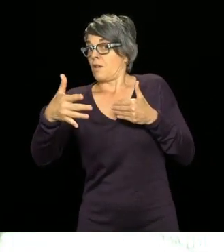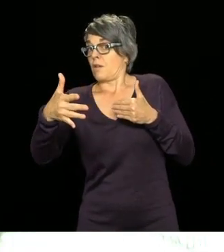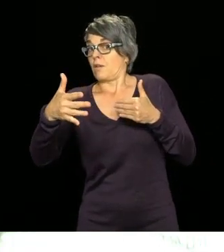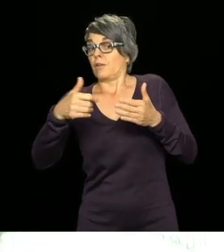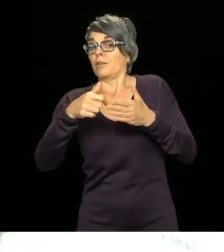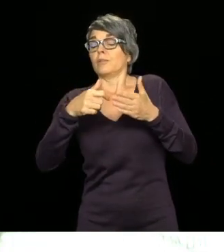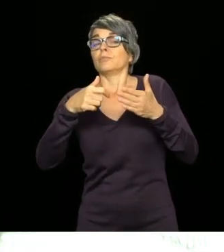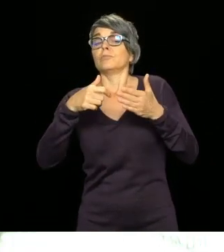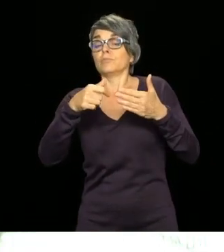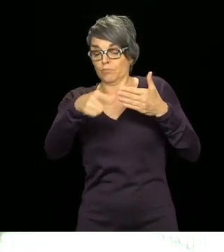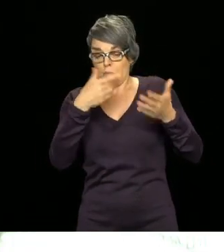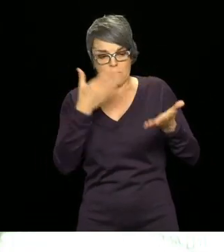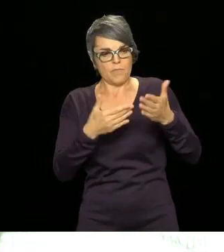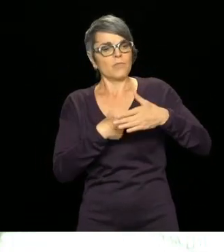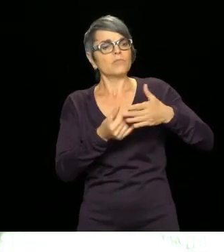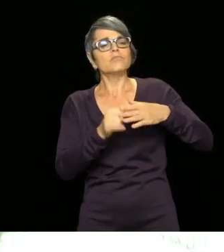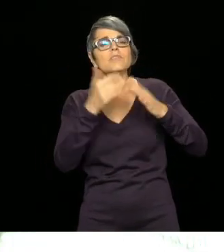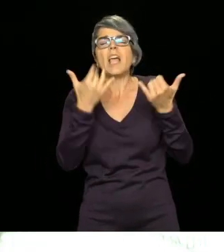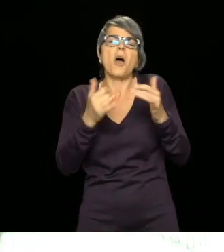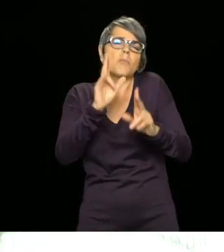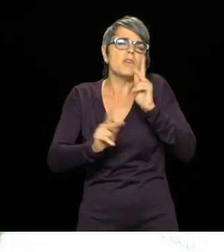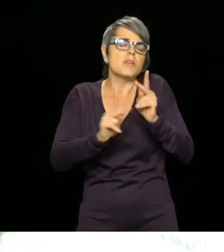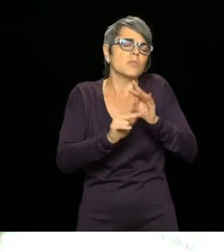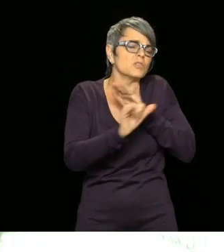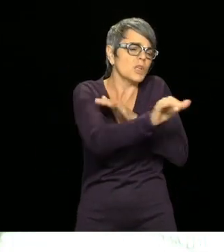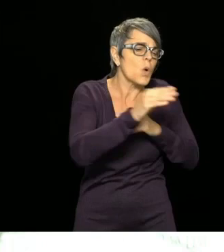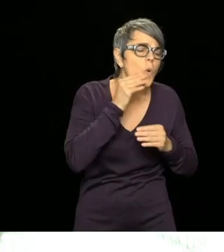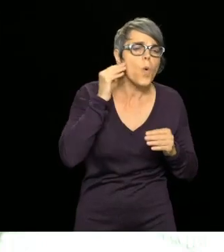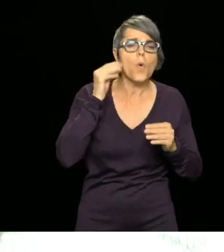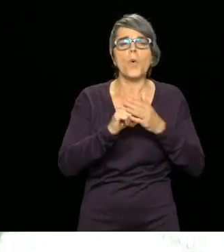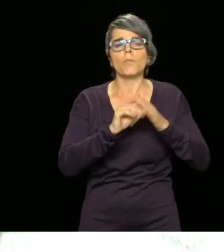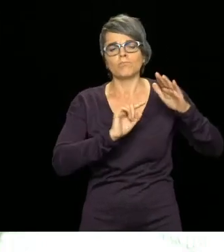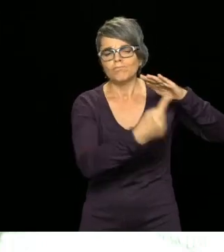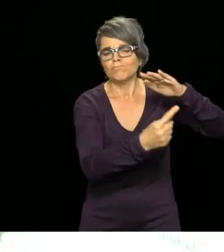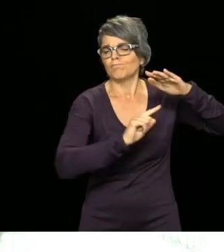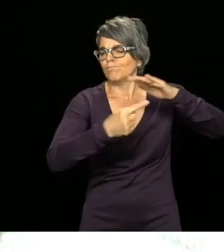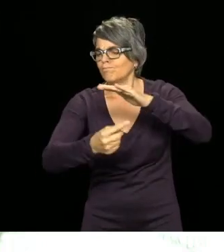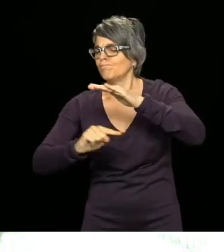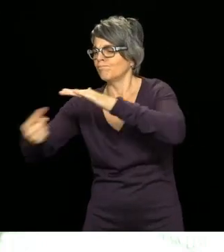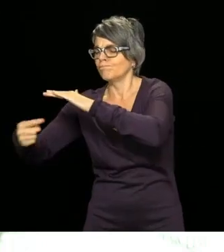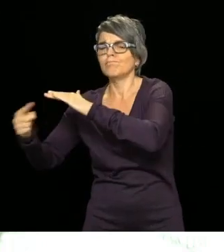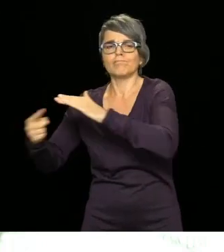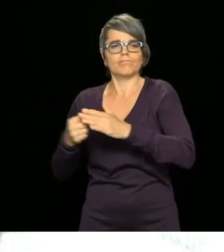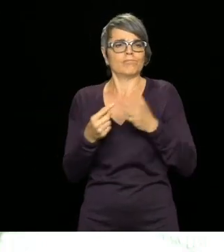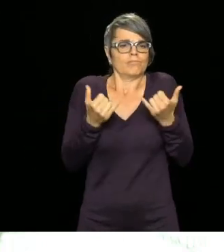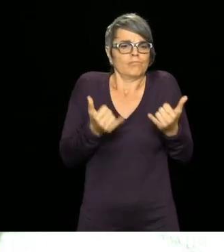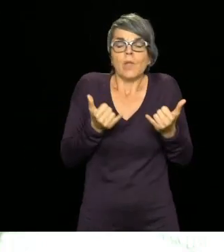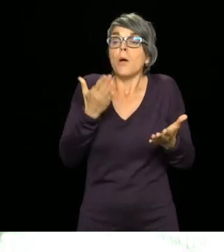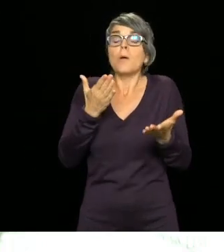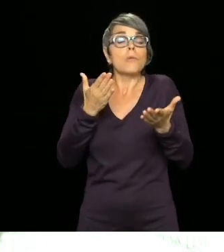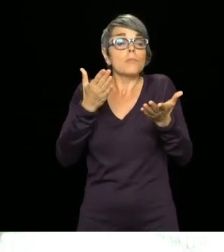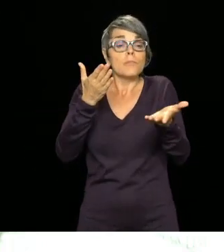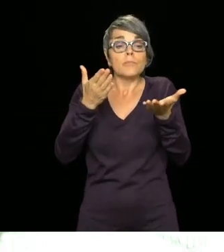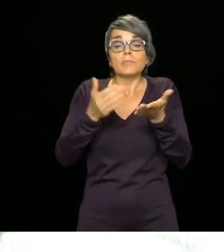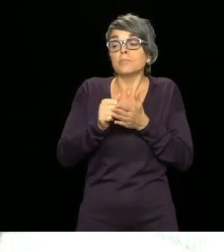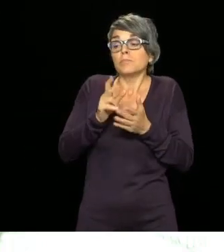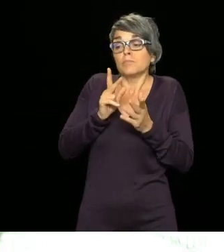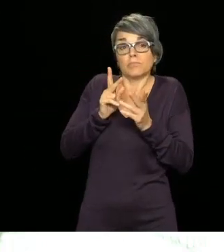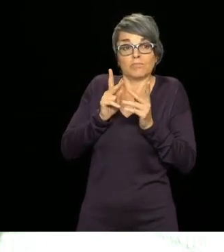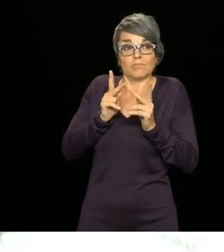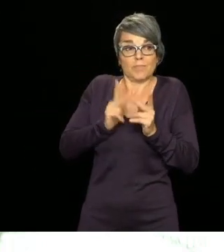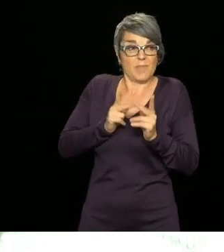fully lifted. So while people are still being asked to shelter in place or stay home, survivors aren't free